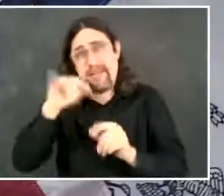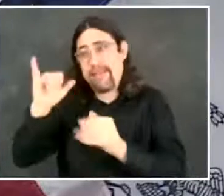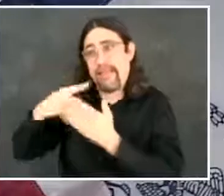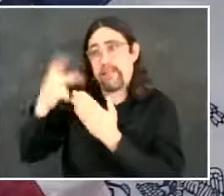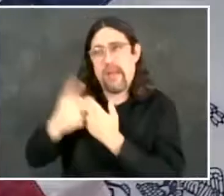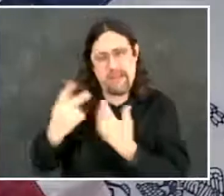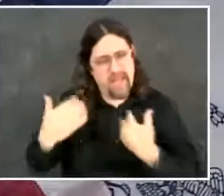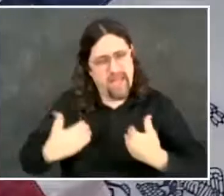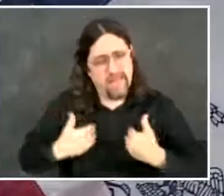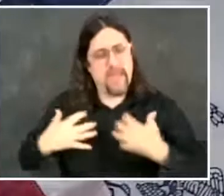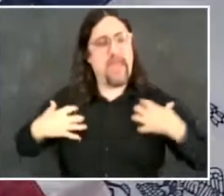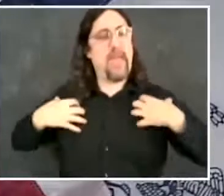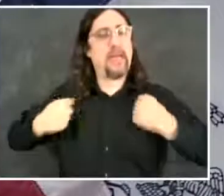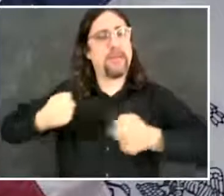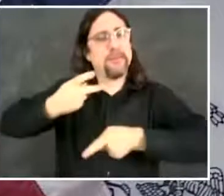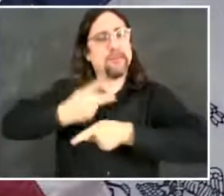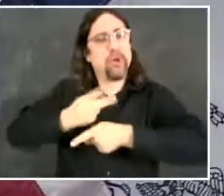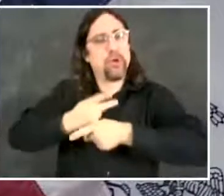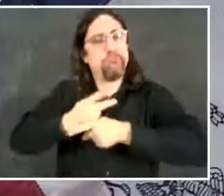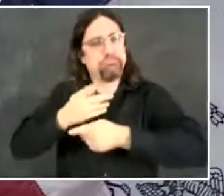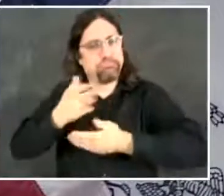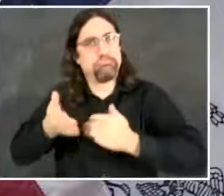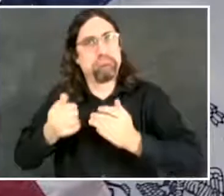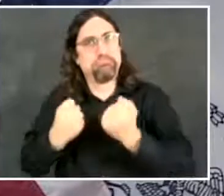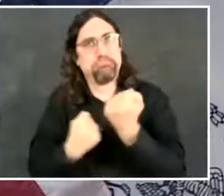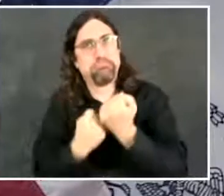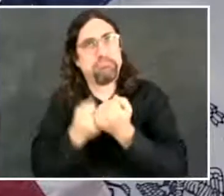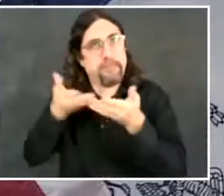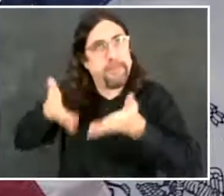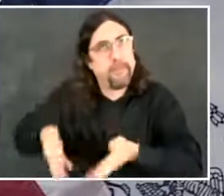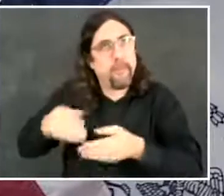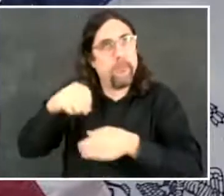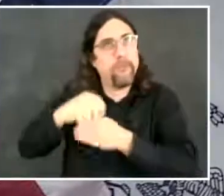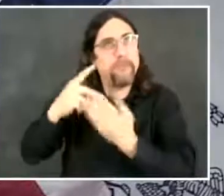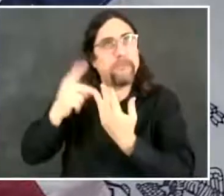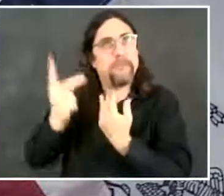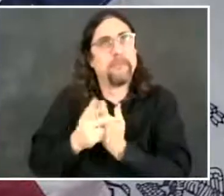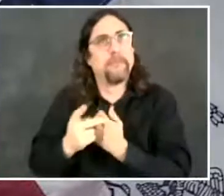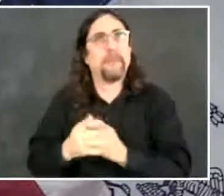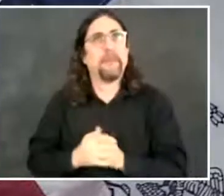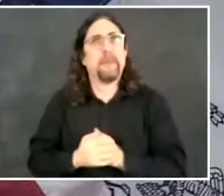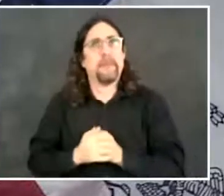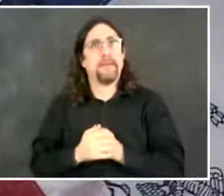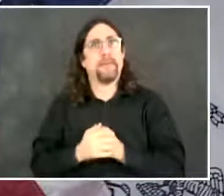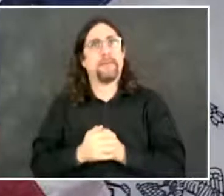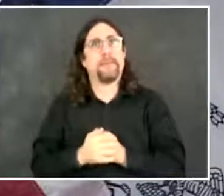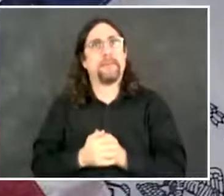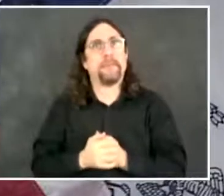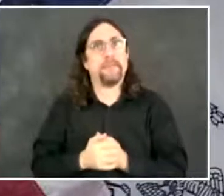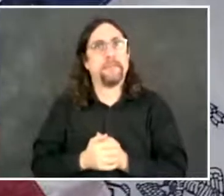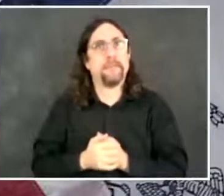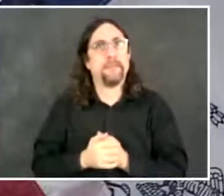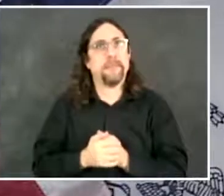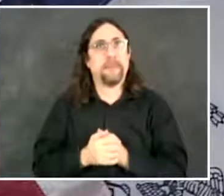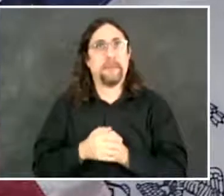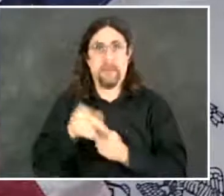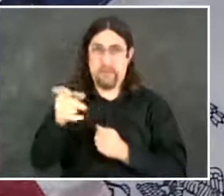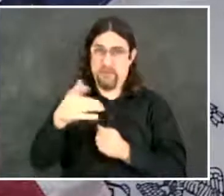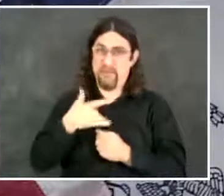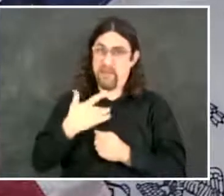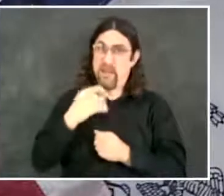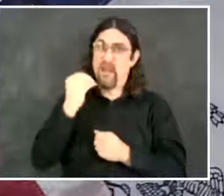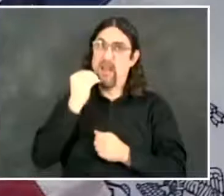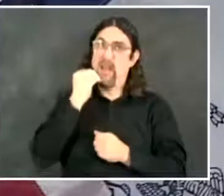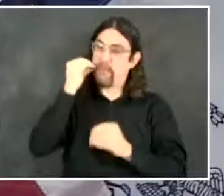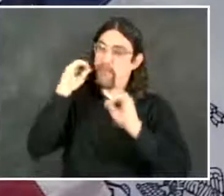that's not acceptable. So what it means is that when it gets to 1 a.m. and stations are being cleared out, there will be plenty